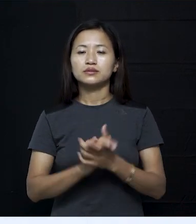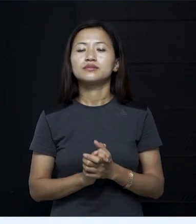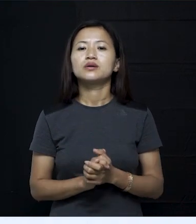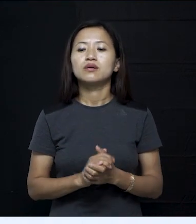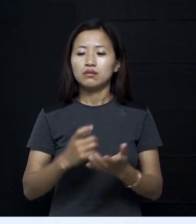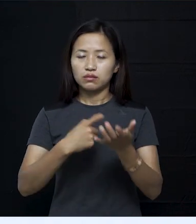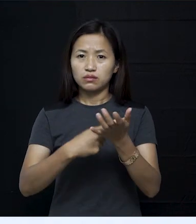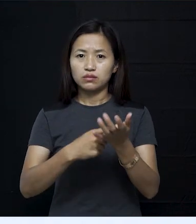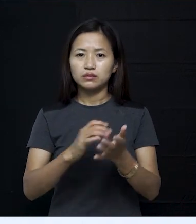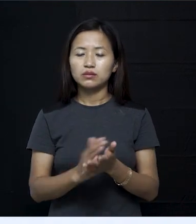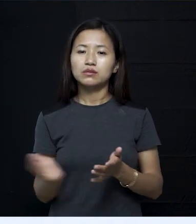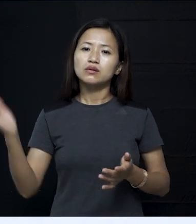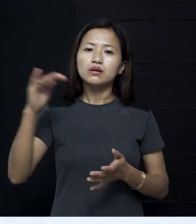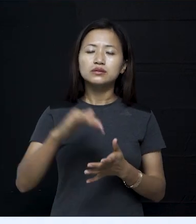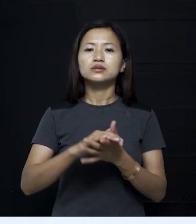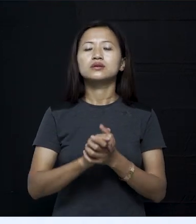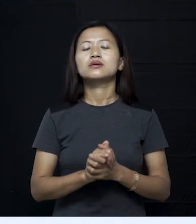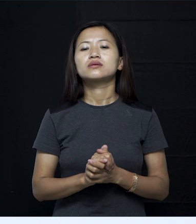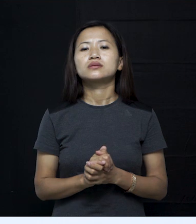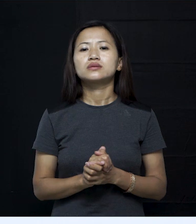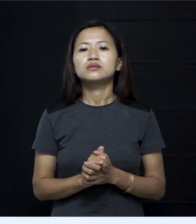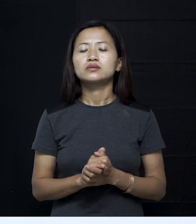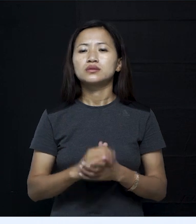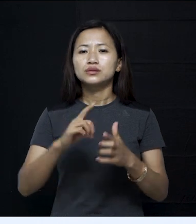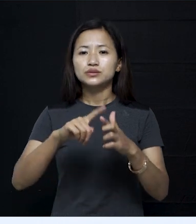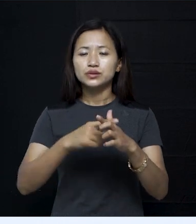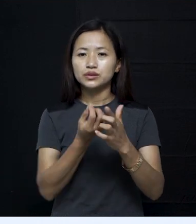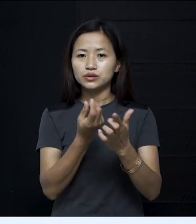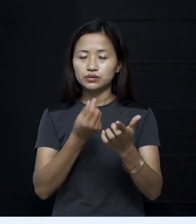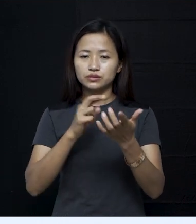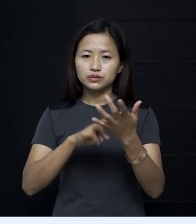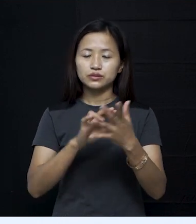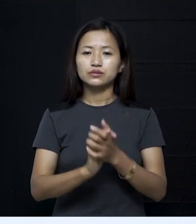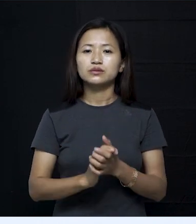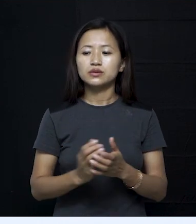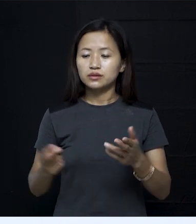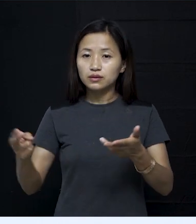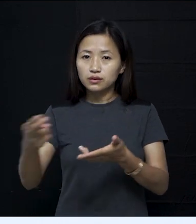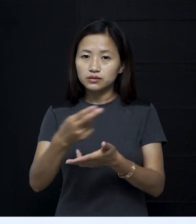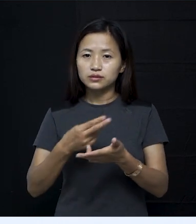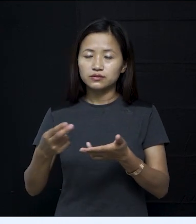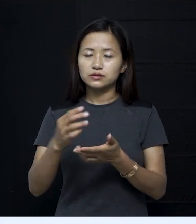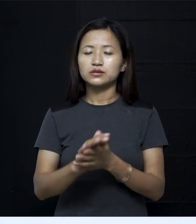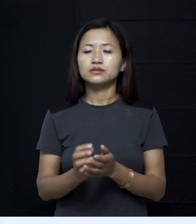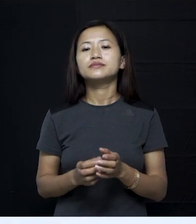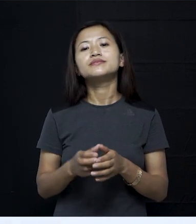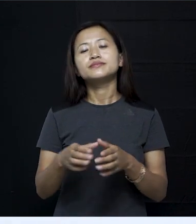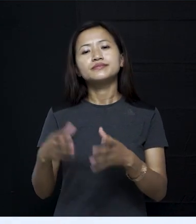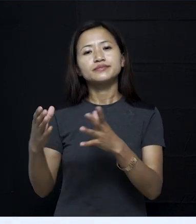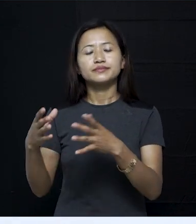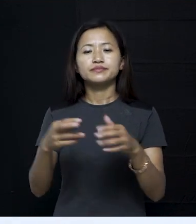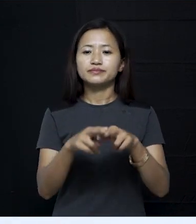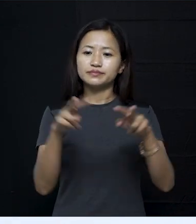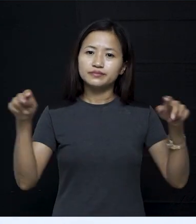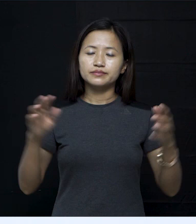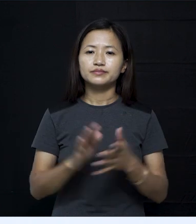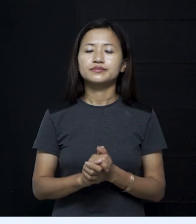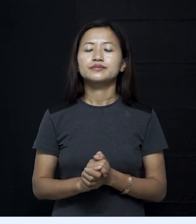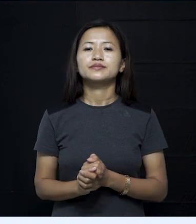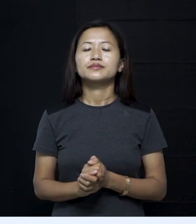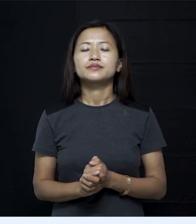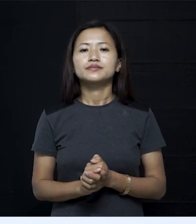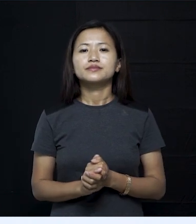one thing I want you to be clear is, in your textbook it is written as primitive, but this primitive, okay, it is